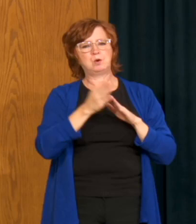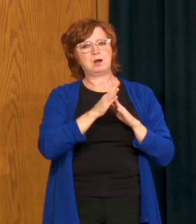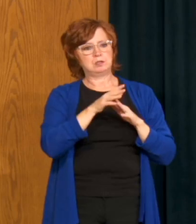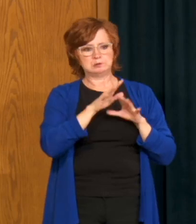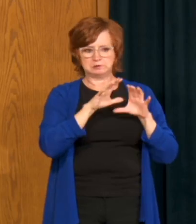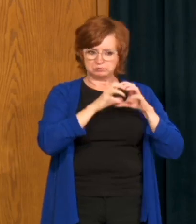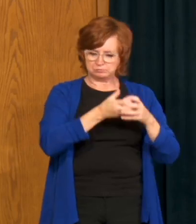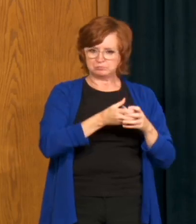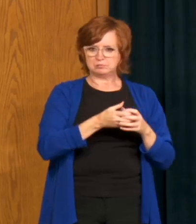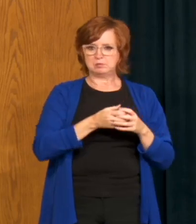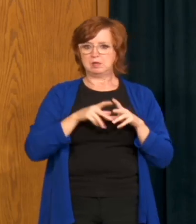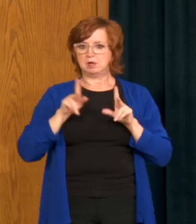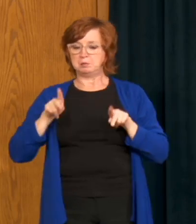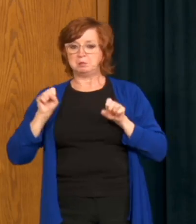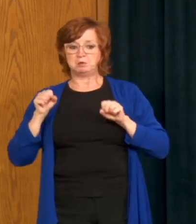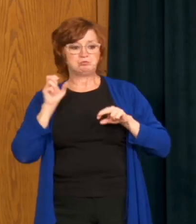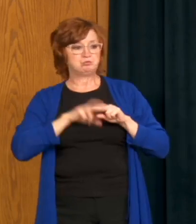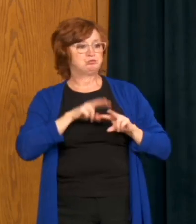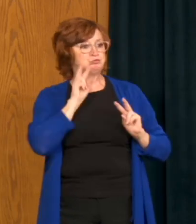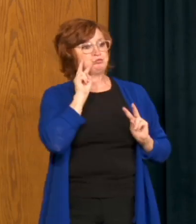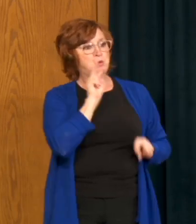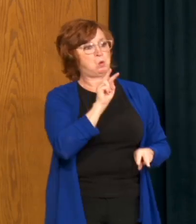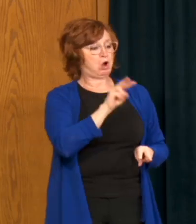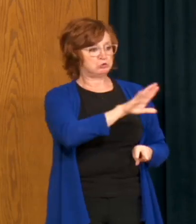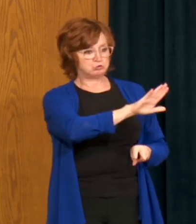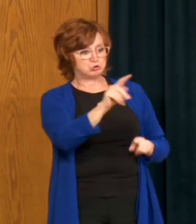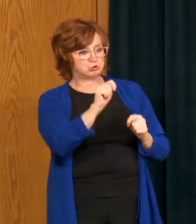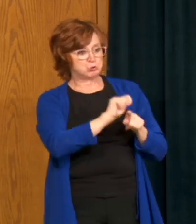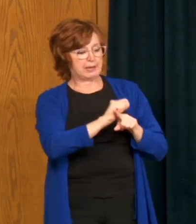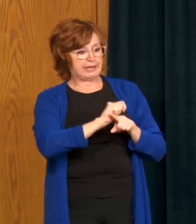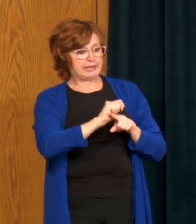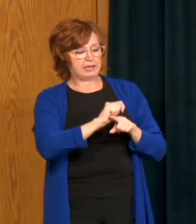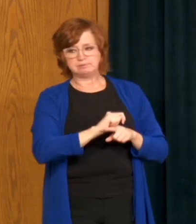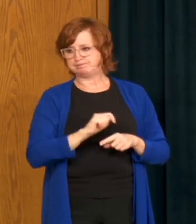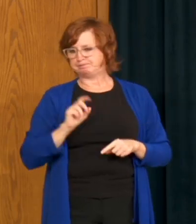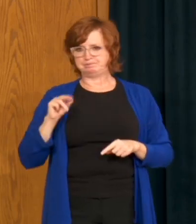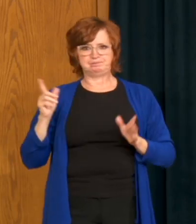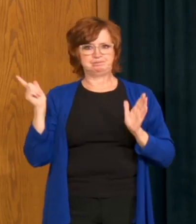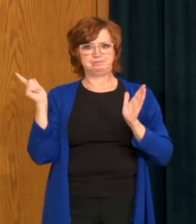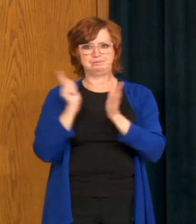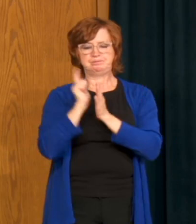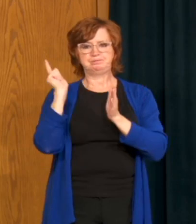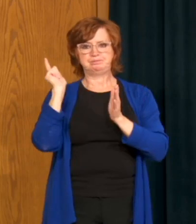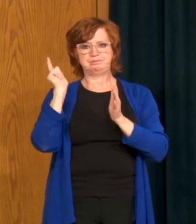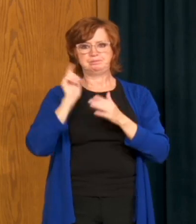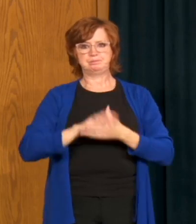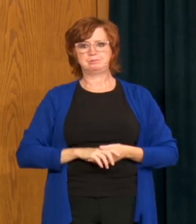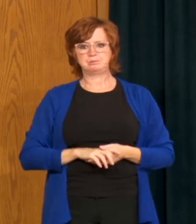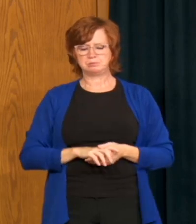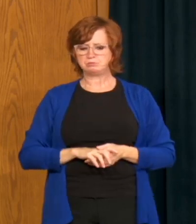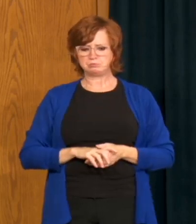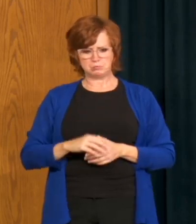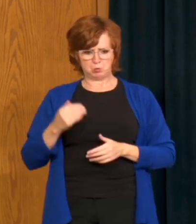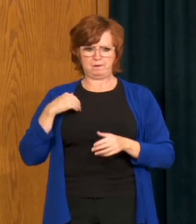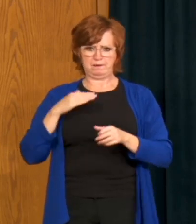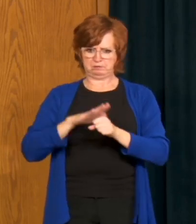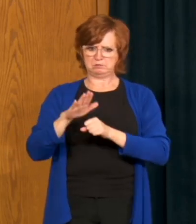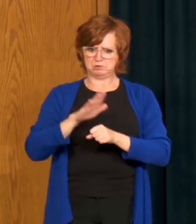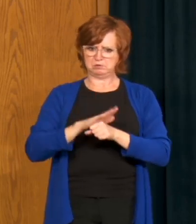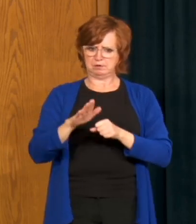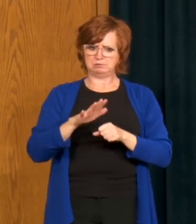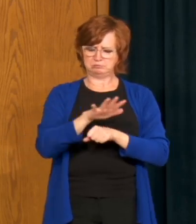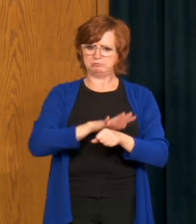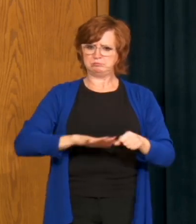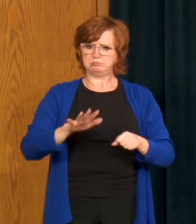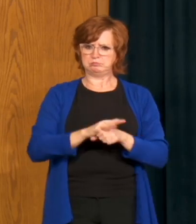players and other staff. So there is sufficient capacity, and I think that's the reason why Regina felt confident placing a